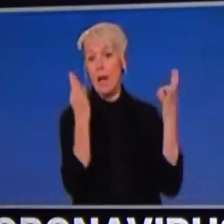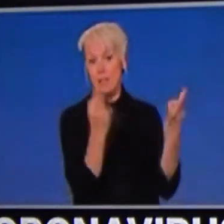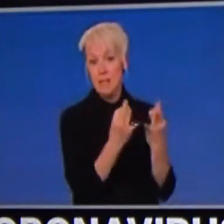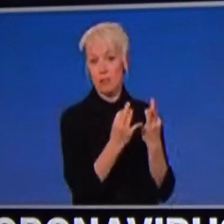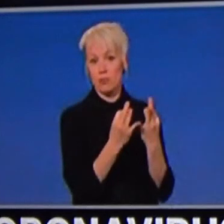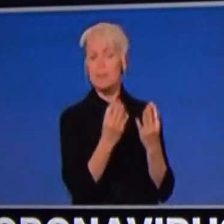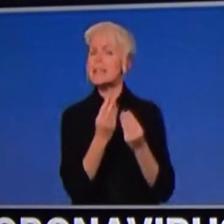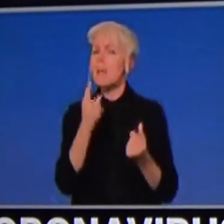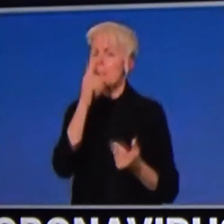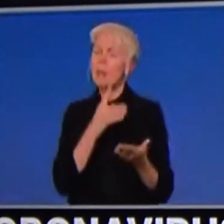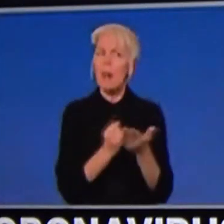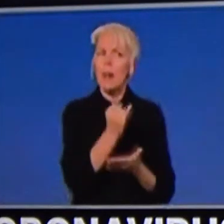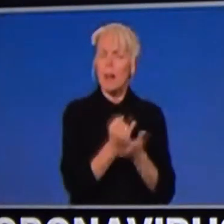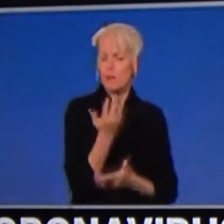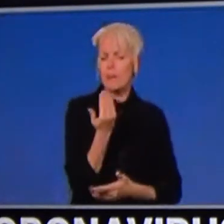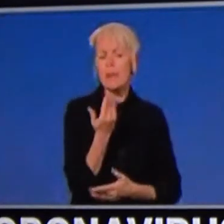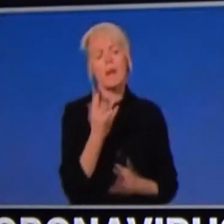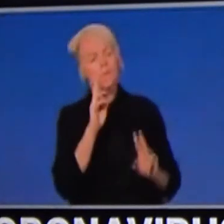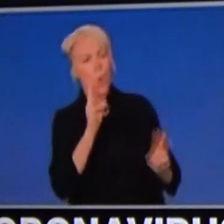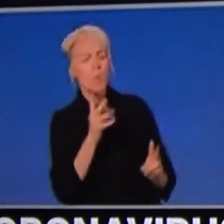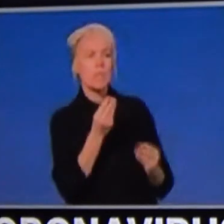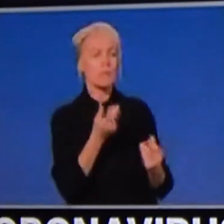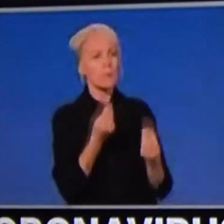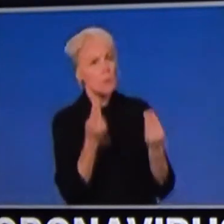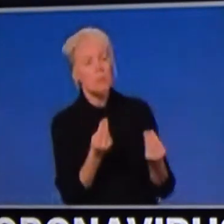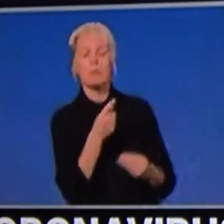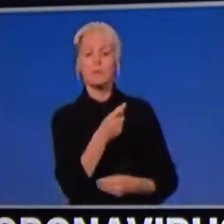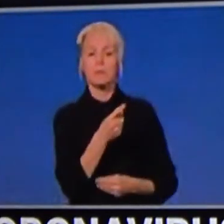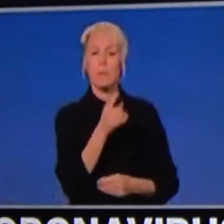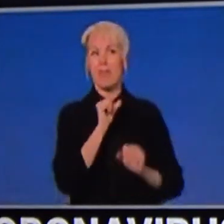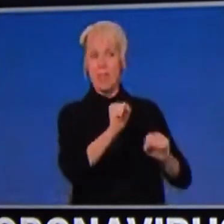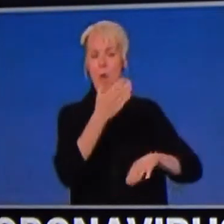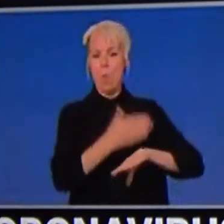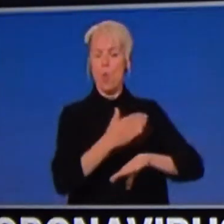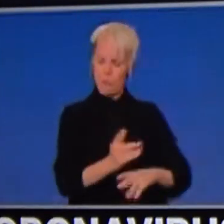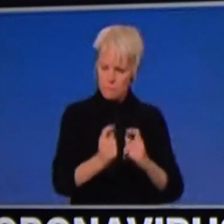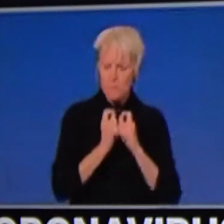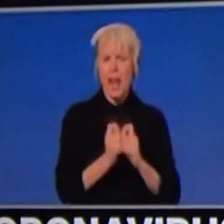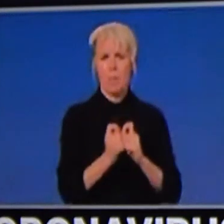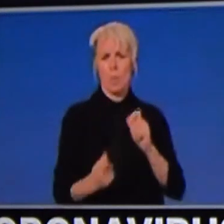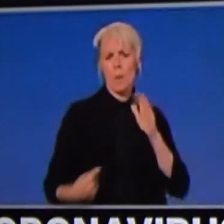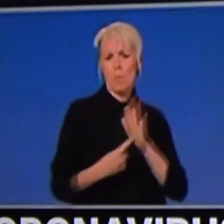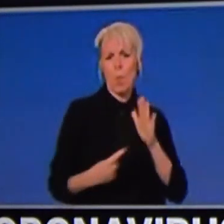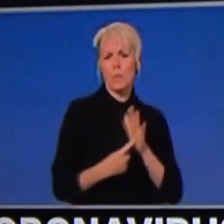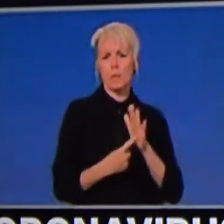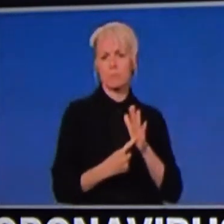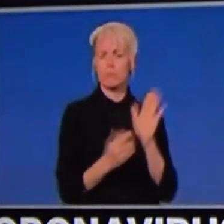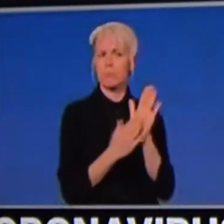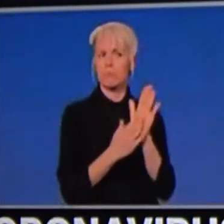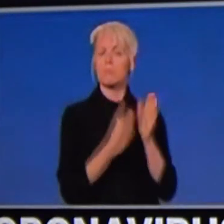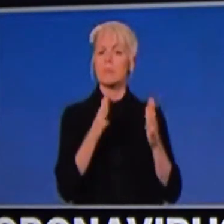quite deserved. And of course we're frustrated, but they do important work. They do important work, and they do